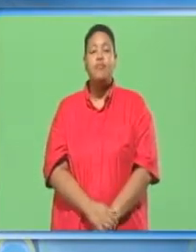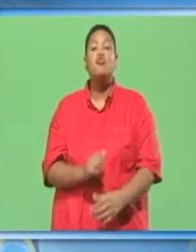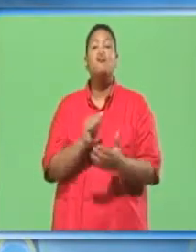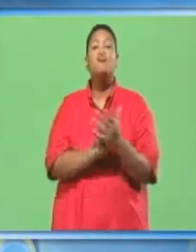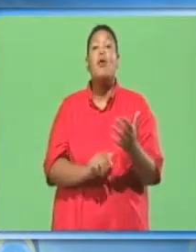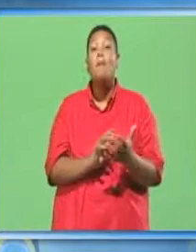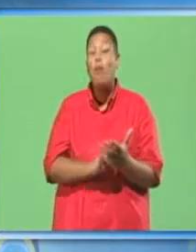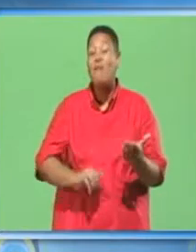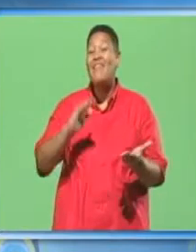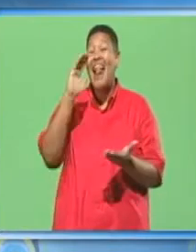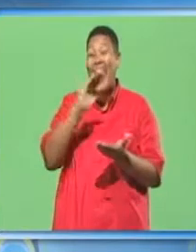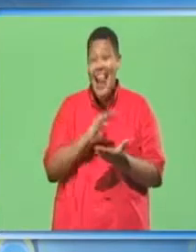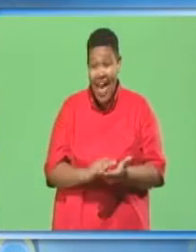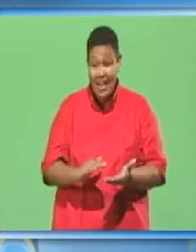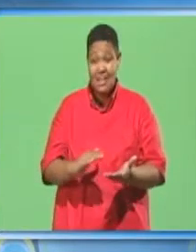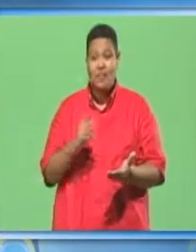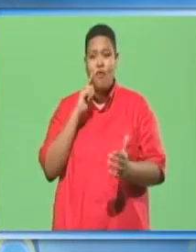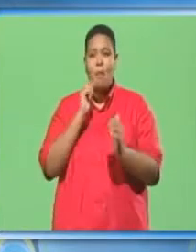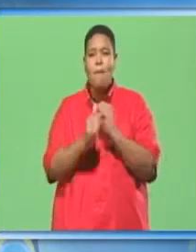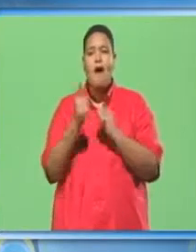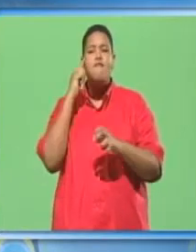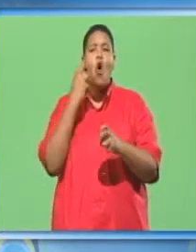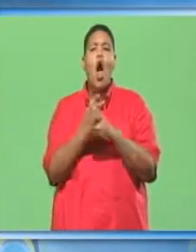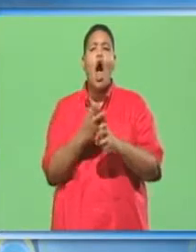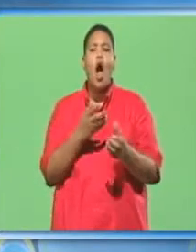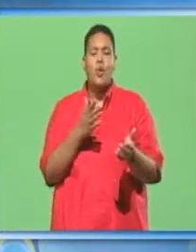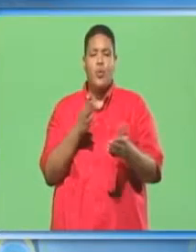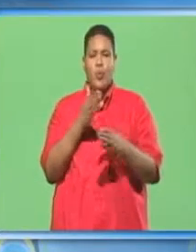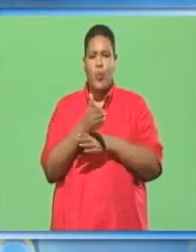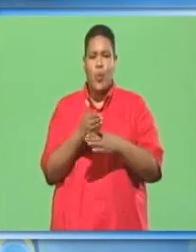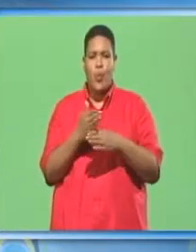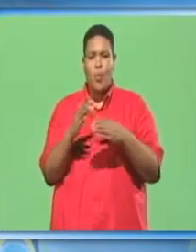Remove less per pass for hardwood.